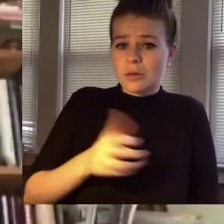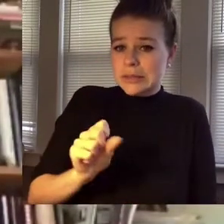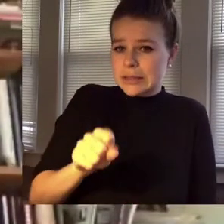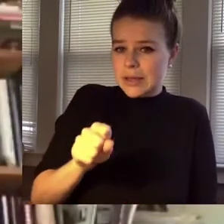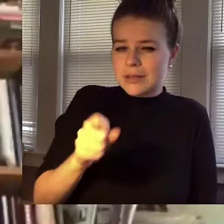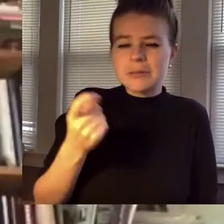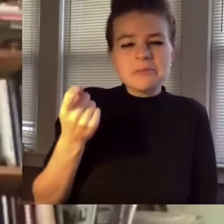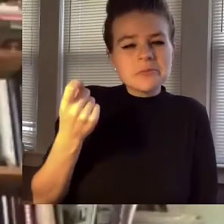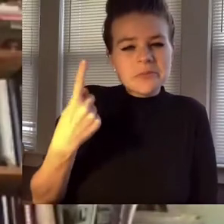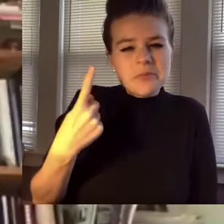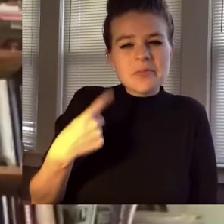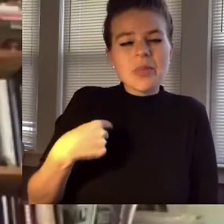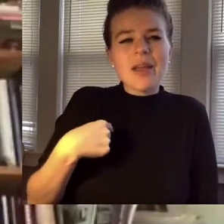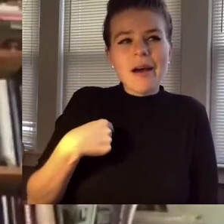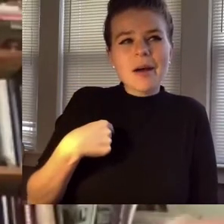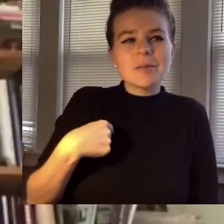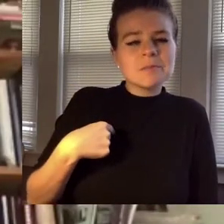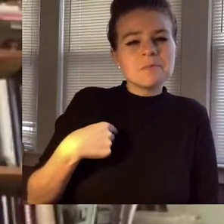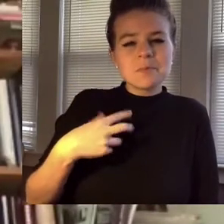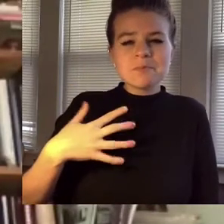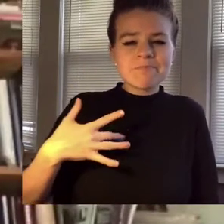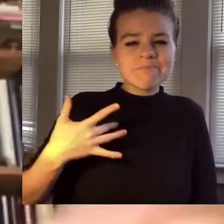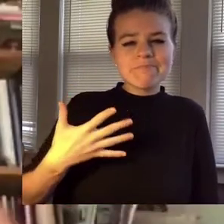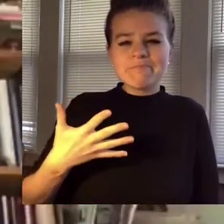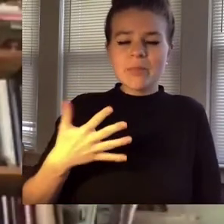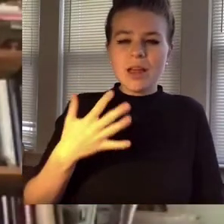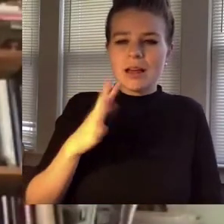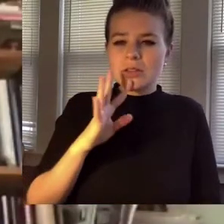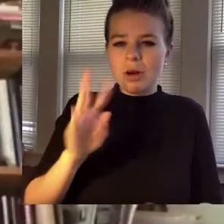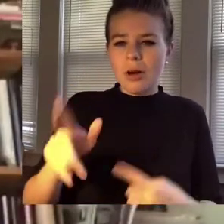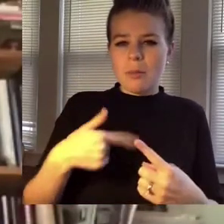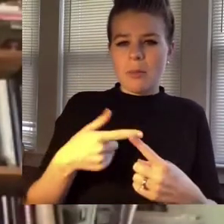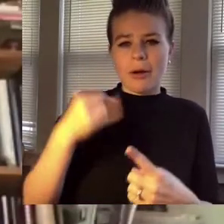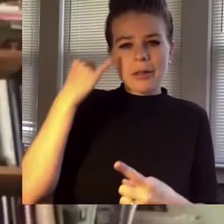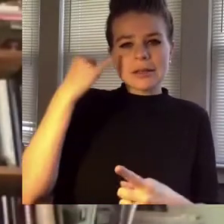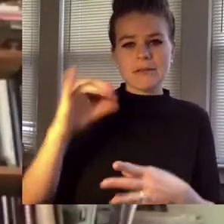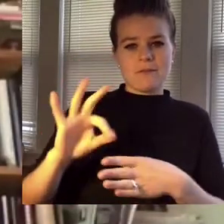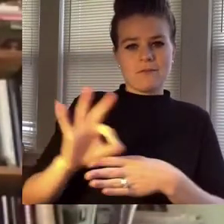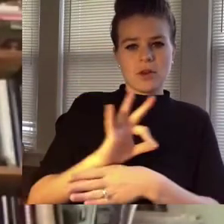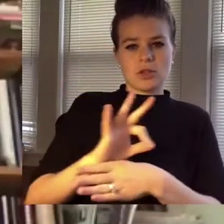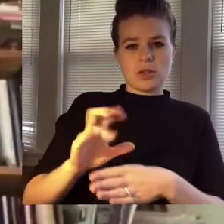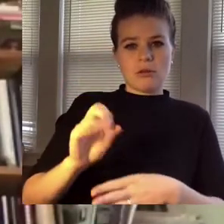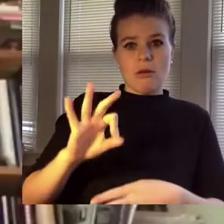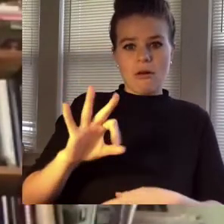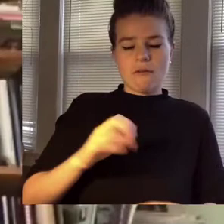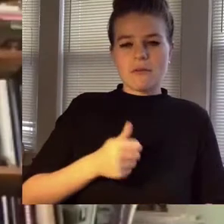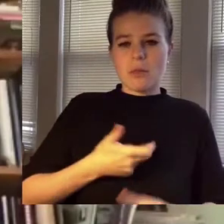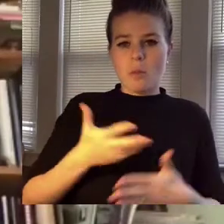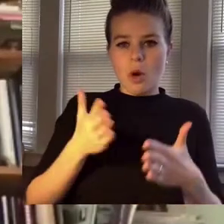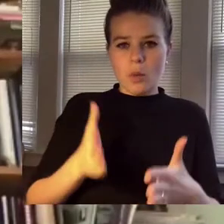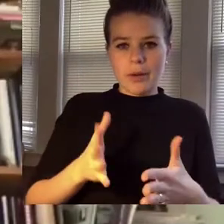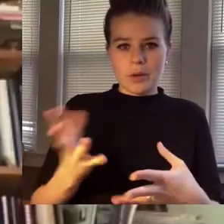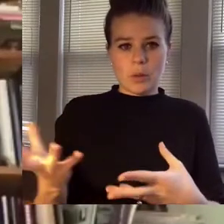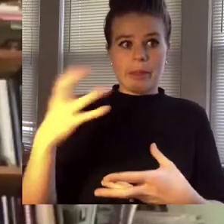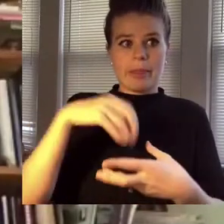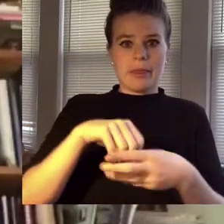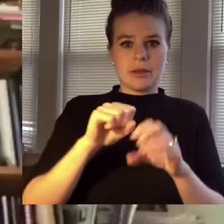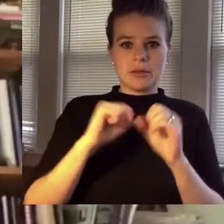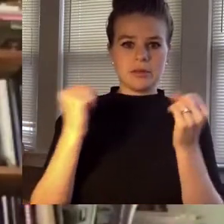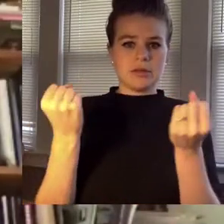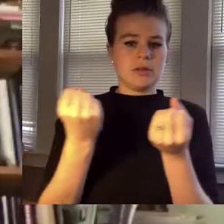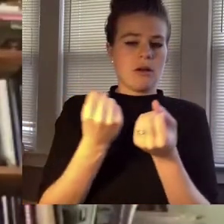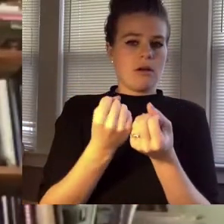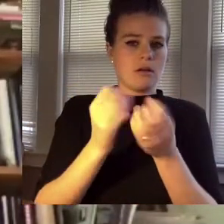talking about the idea of the function of the poet in society. And